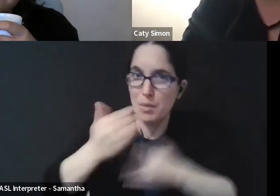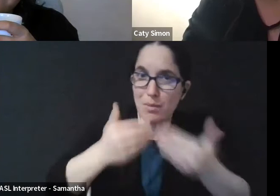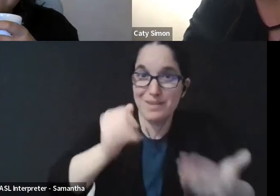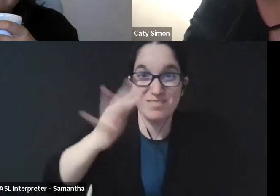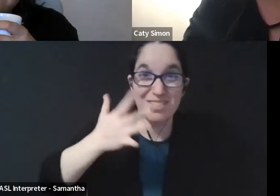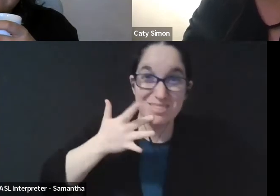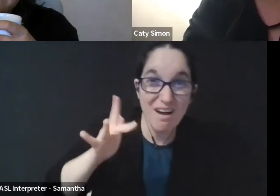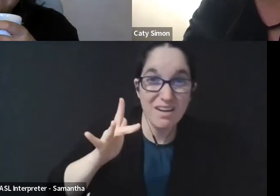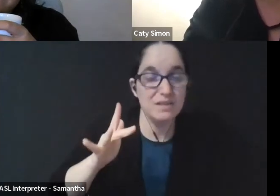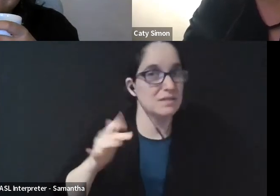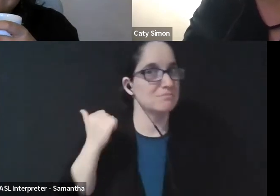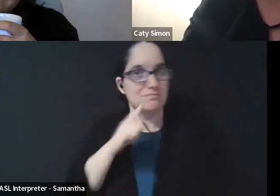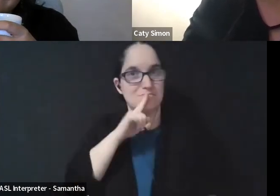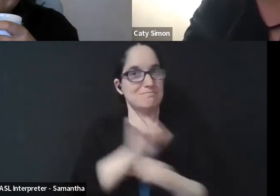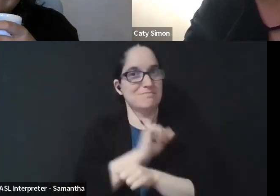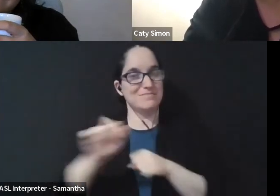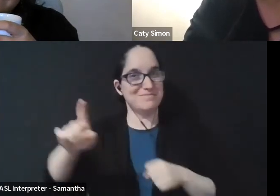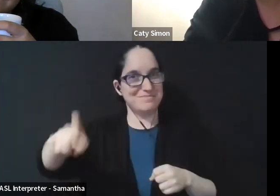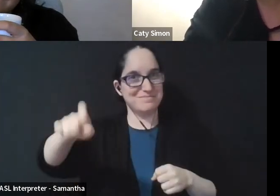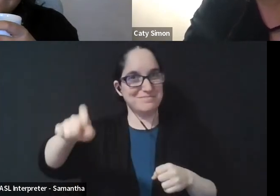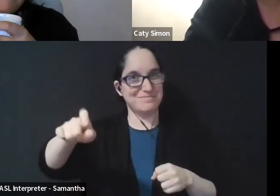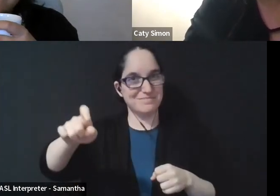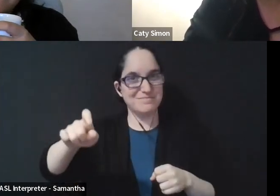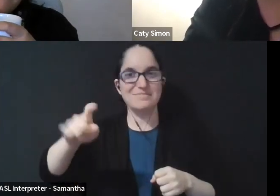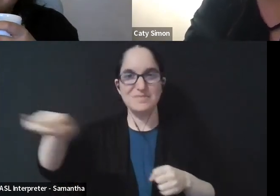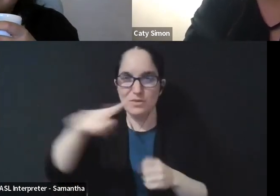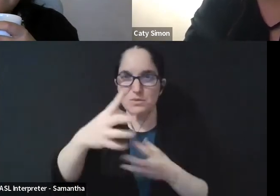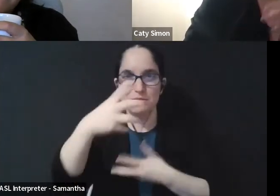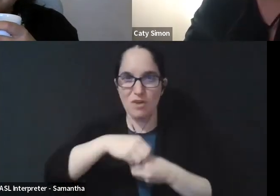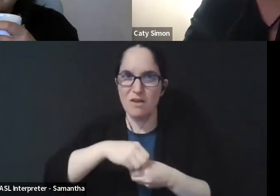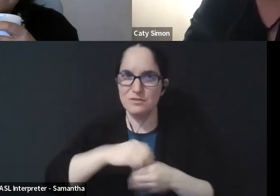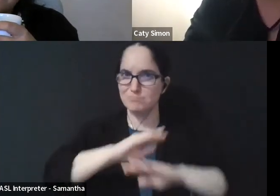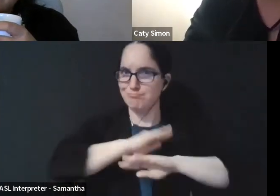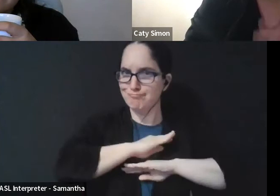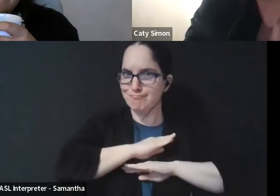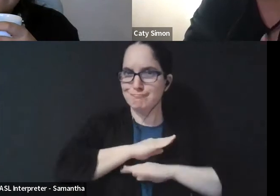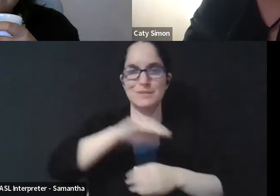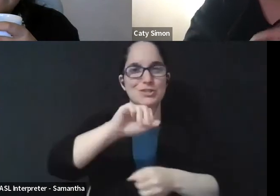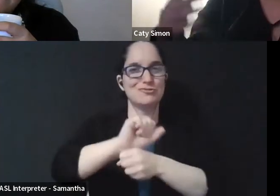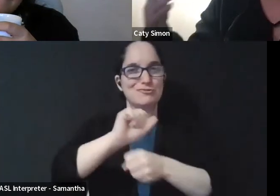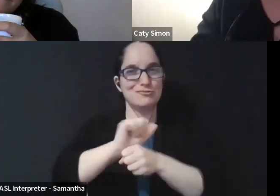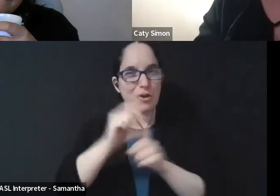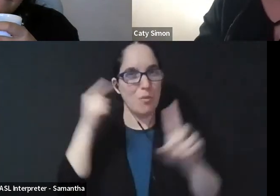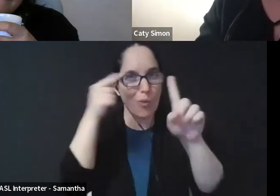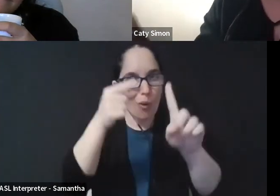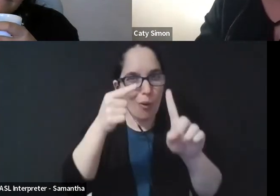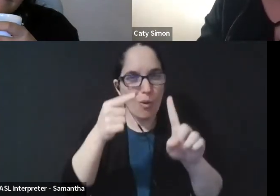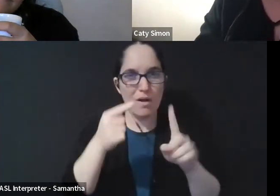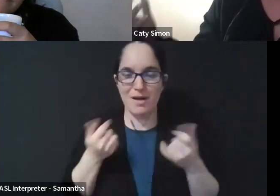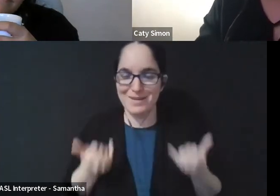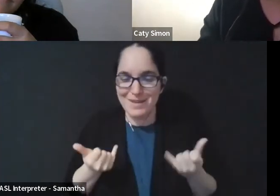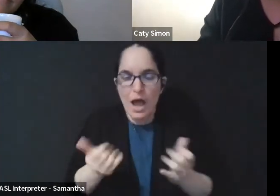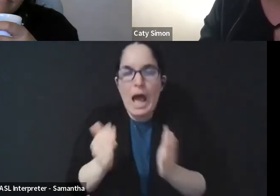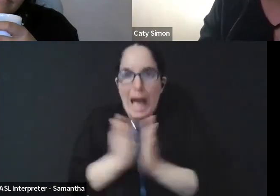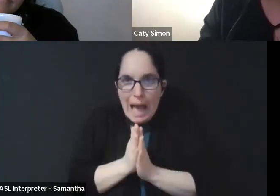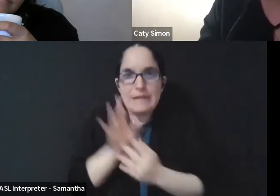not actually necessary to academic researchers to fulfill their career goals. So right now we're asking individual researchers to choose